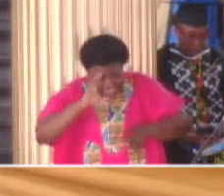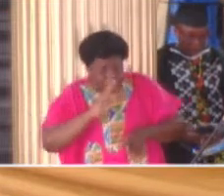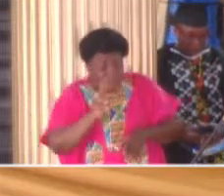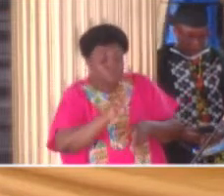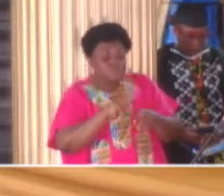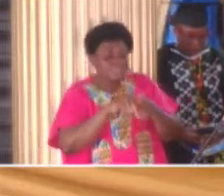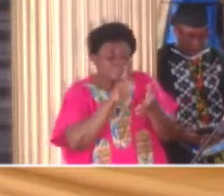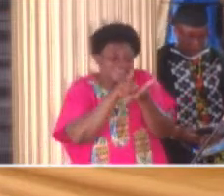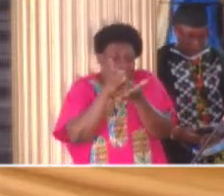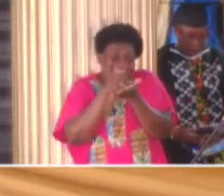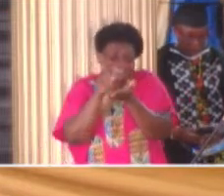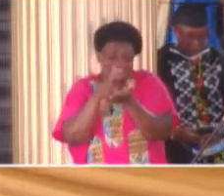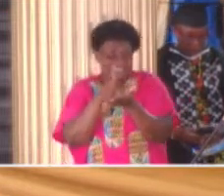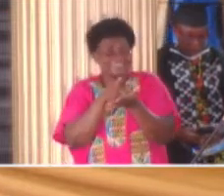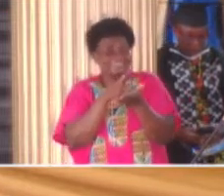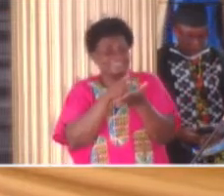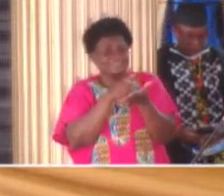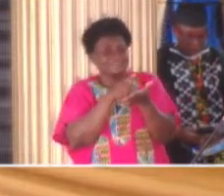the dictionary.